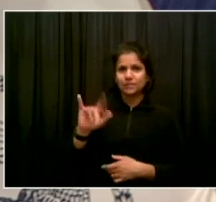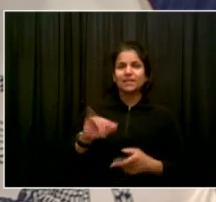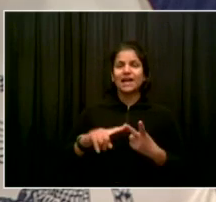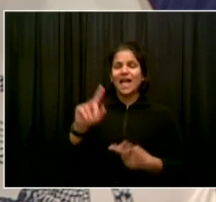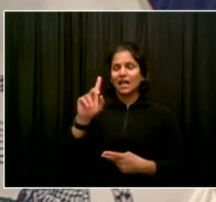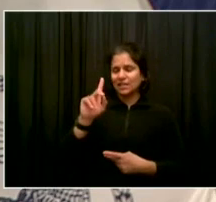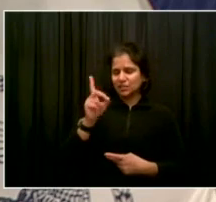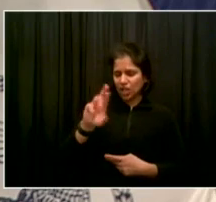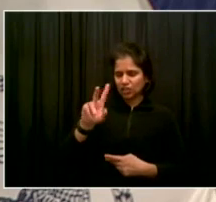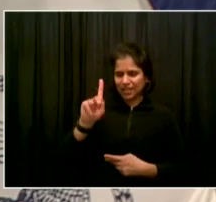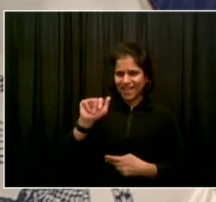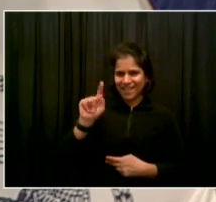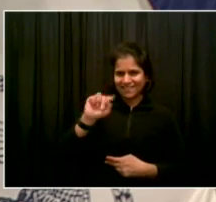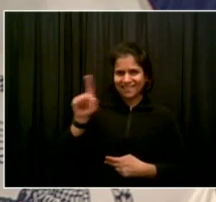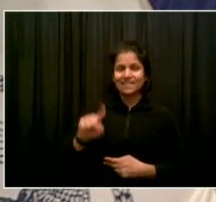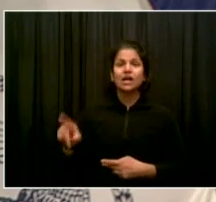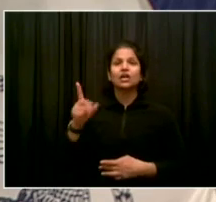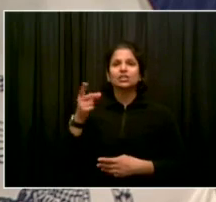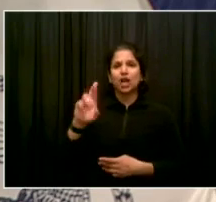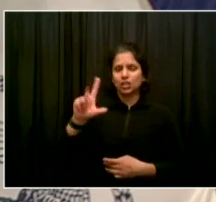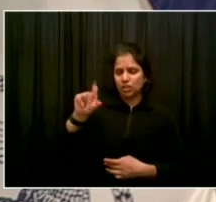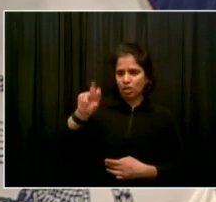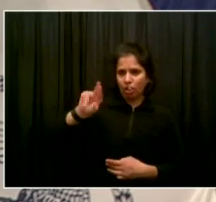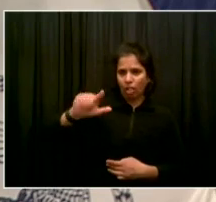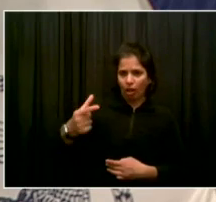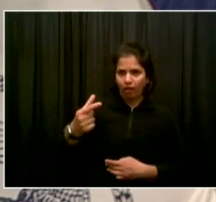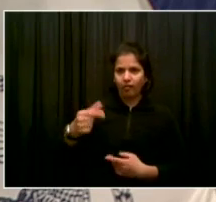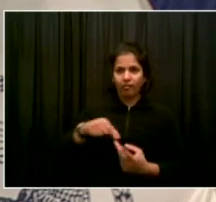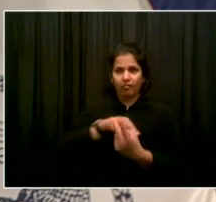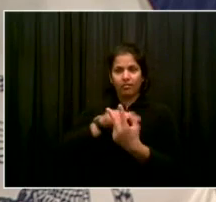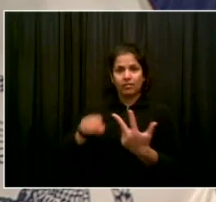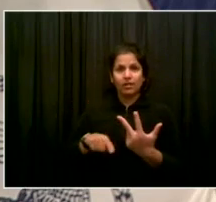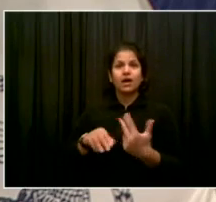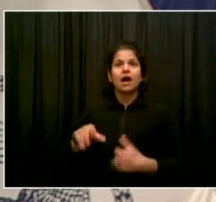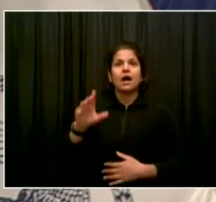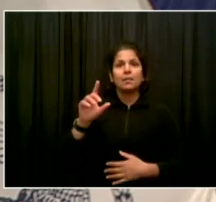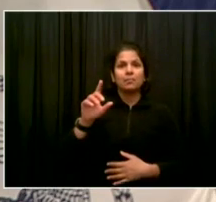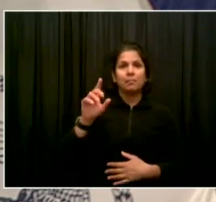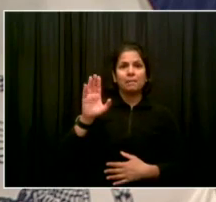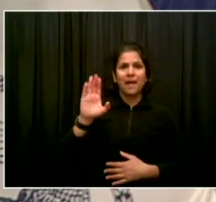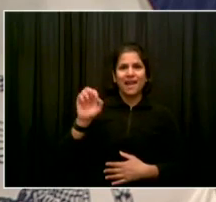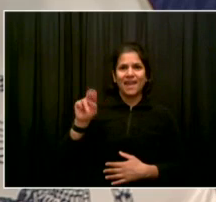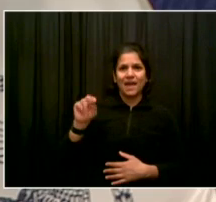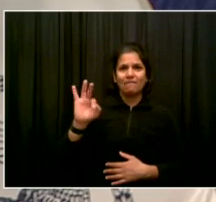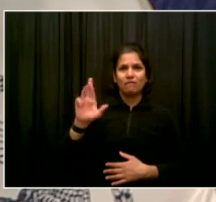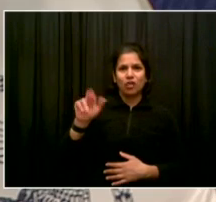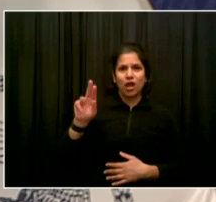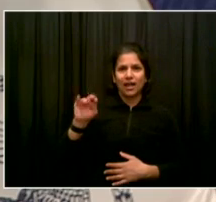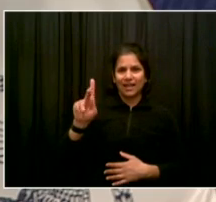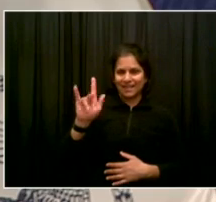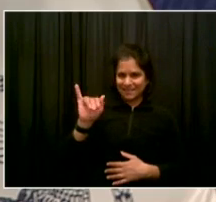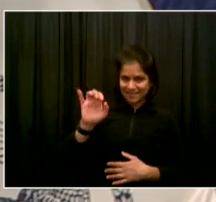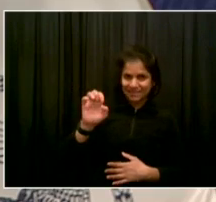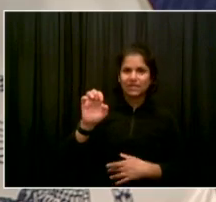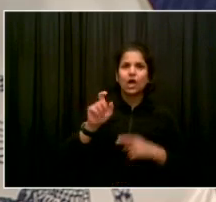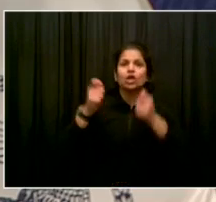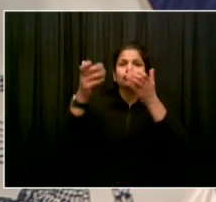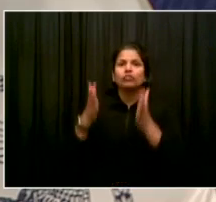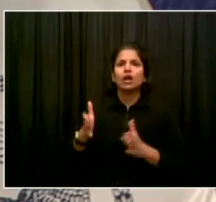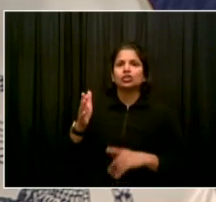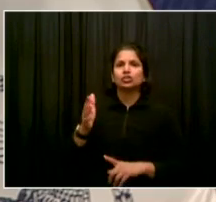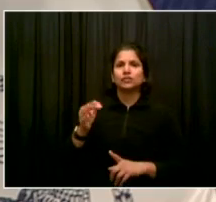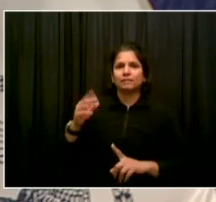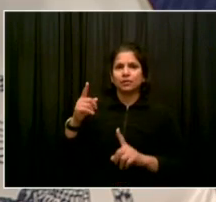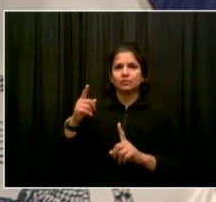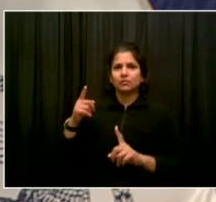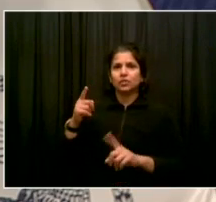and Trace Corps, by Ben Furness, the director of the Mayor's Office of Climate and Sustainability, and by Claire Newman, the president and CEO of the Trust for Governors